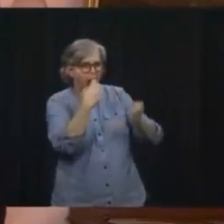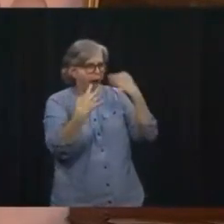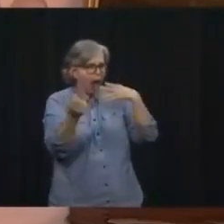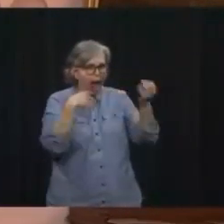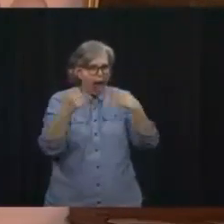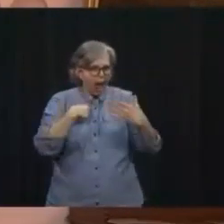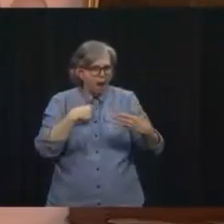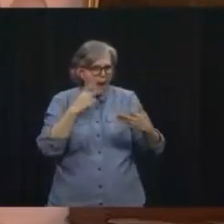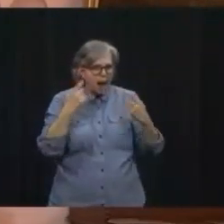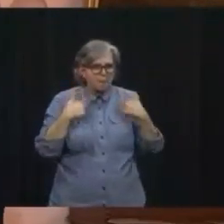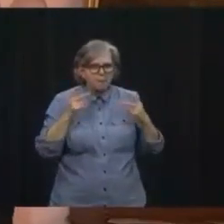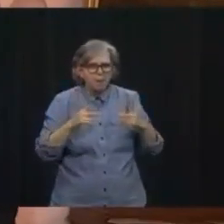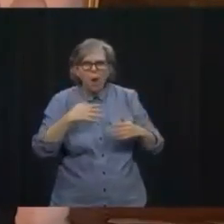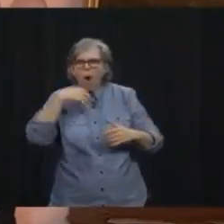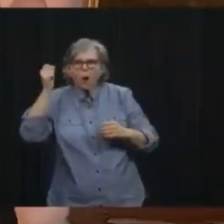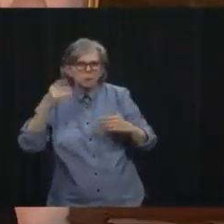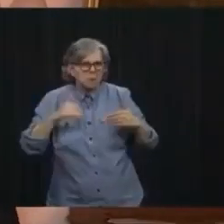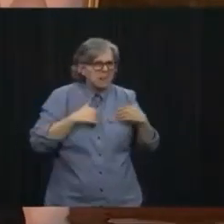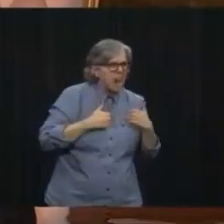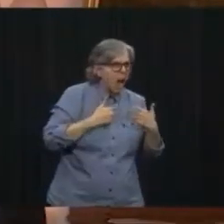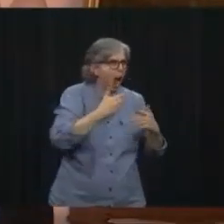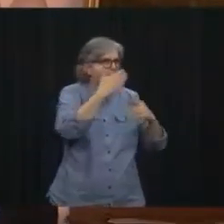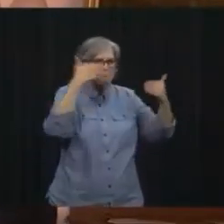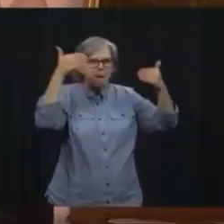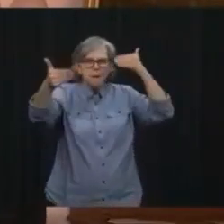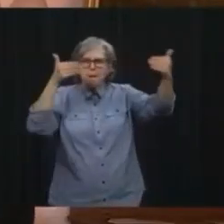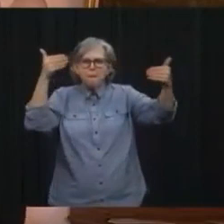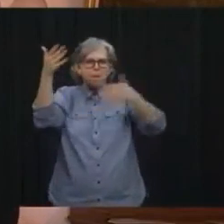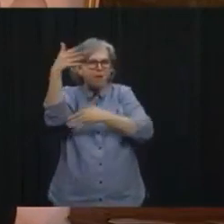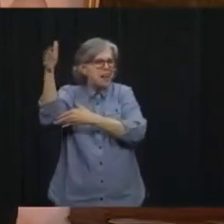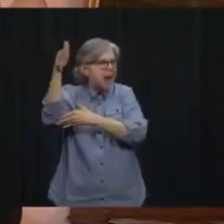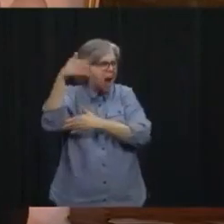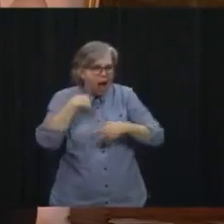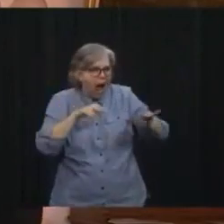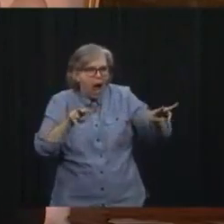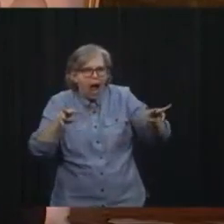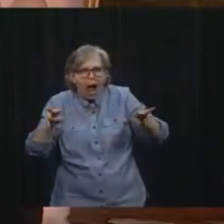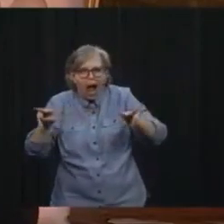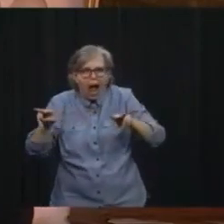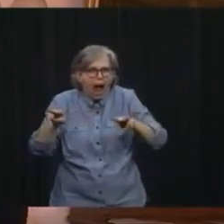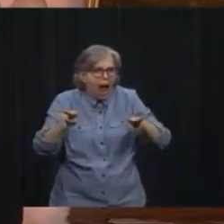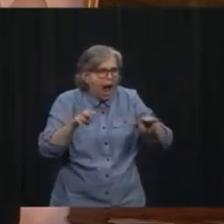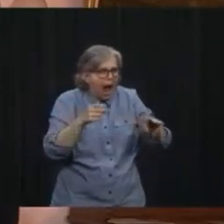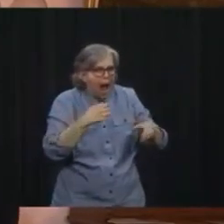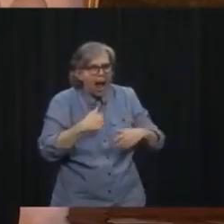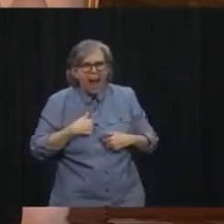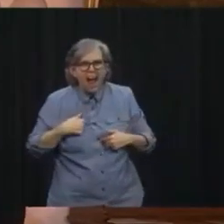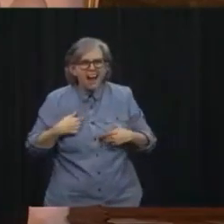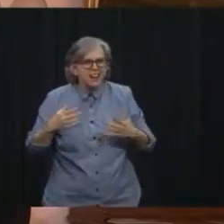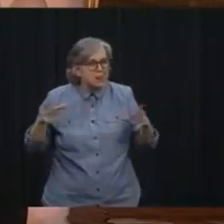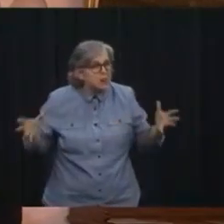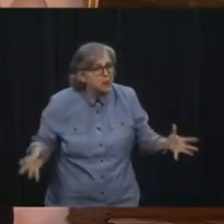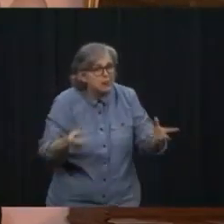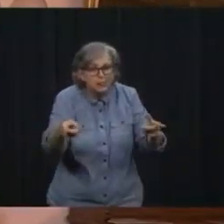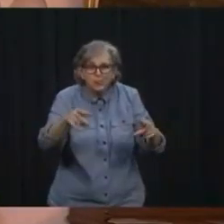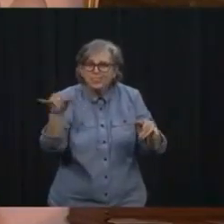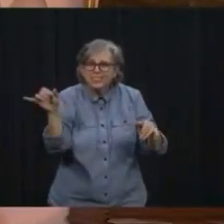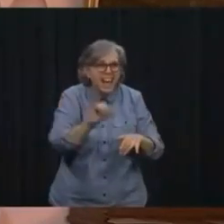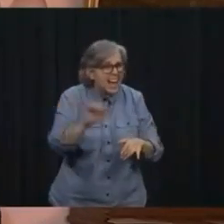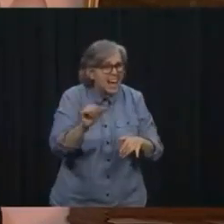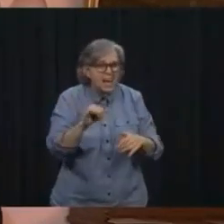actually could send a letter to her mother. That would be their great-grandmother. And there's a picture